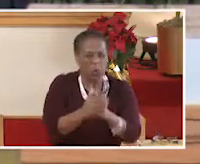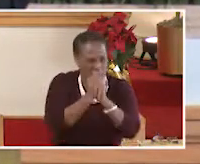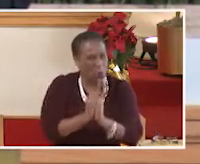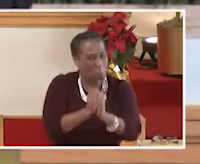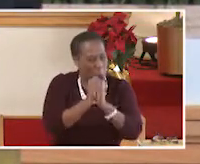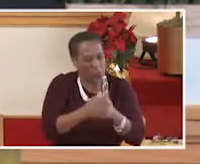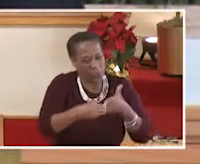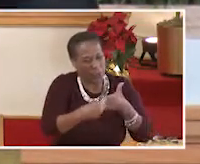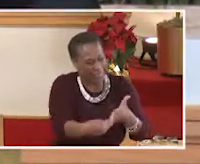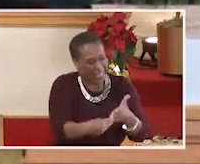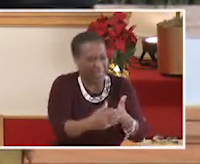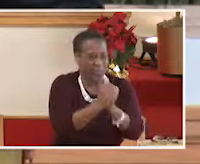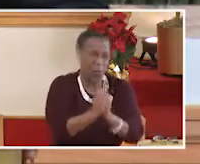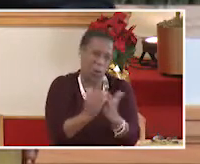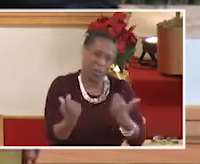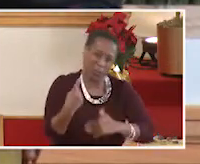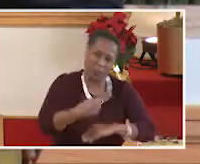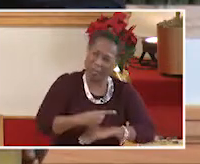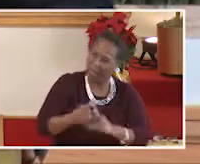today.